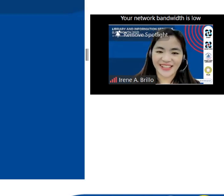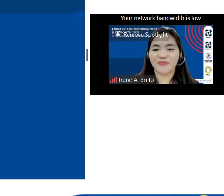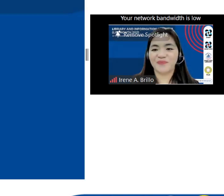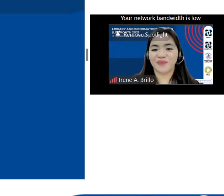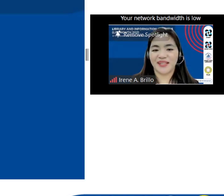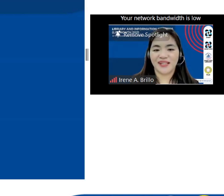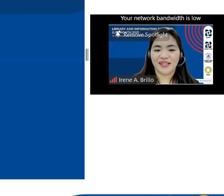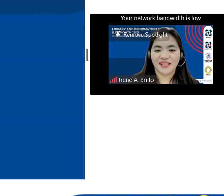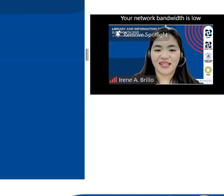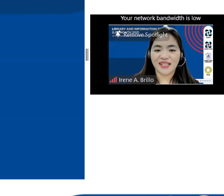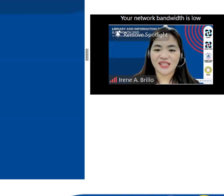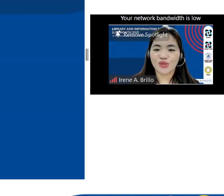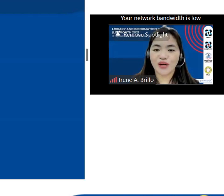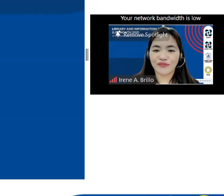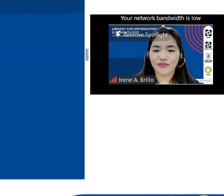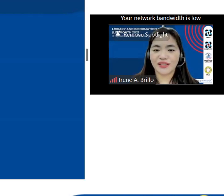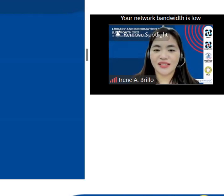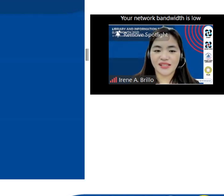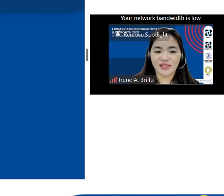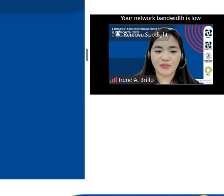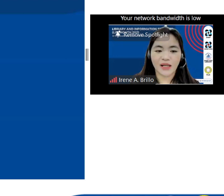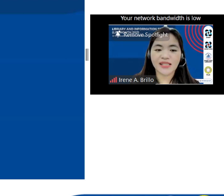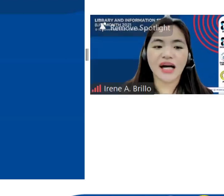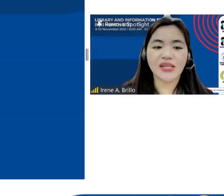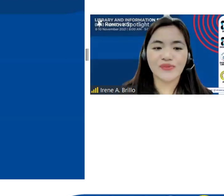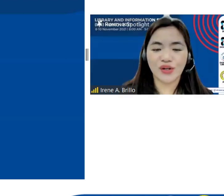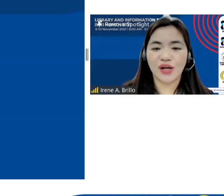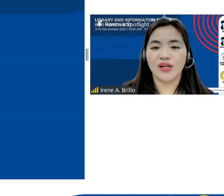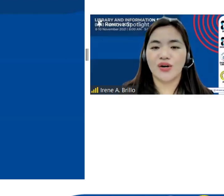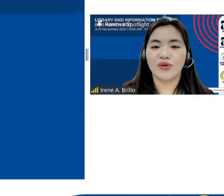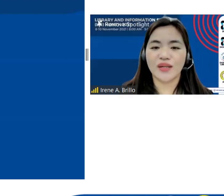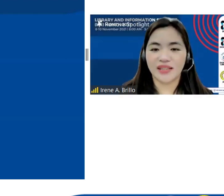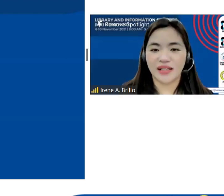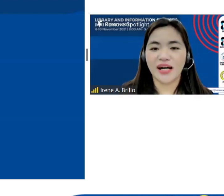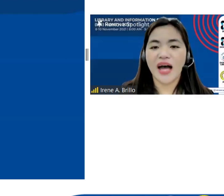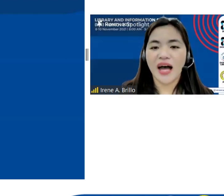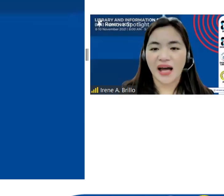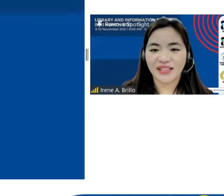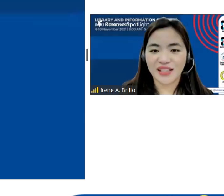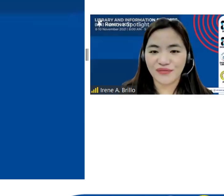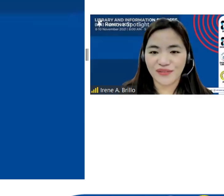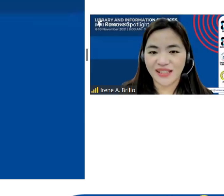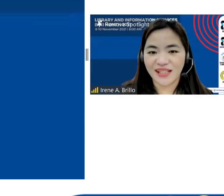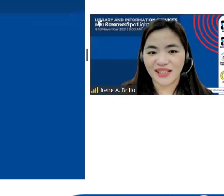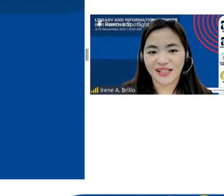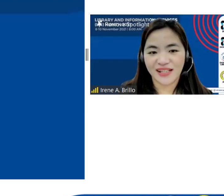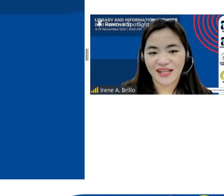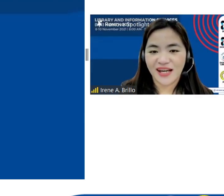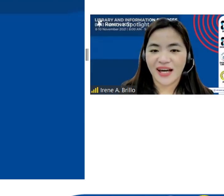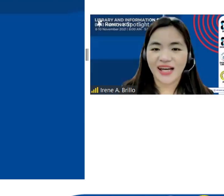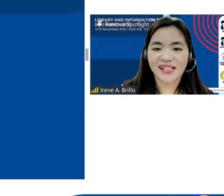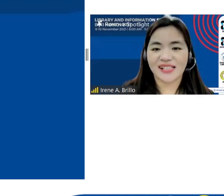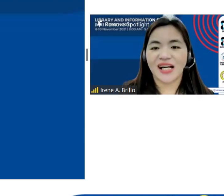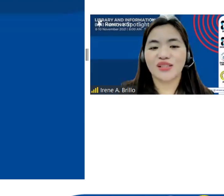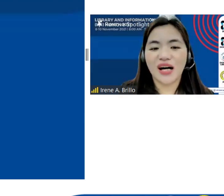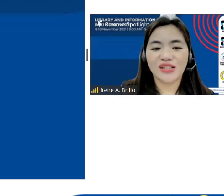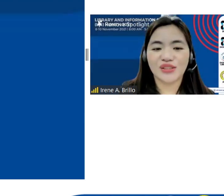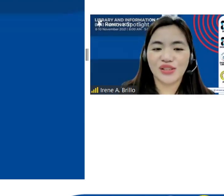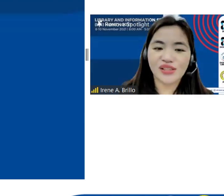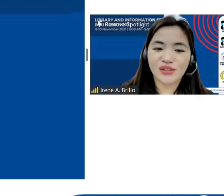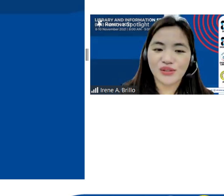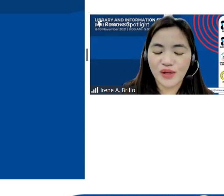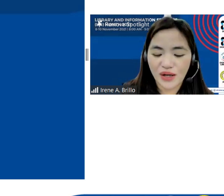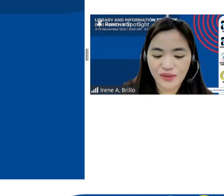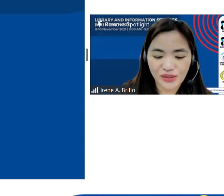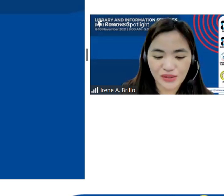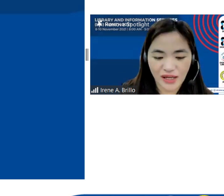Ayan. That is to avoid disturbance as we go along with the activity. Ayan, shout out